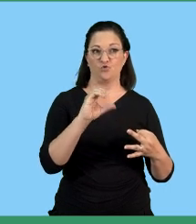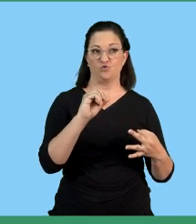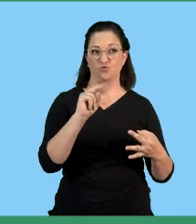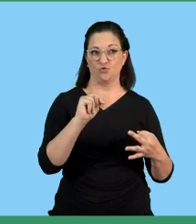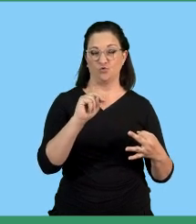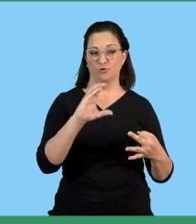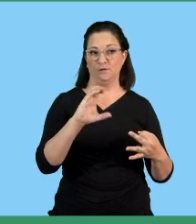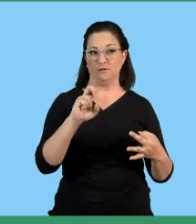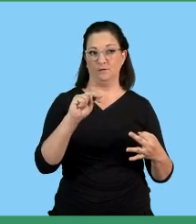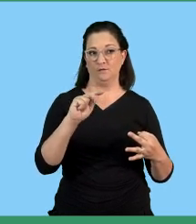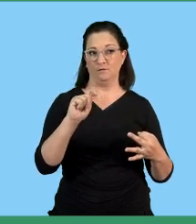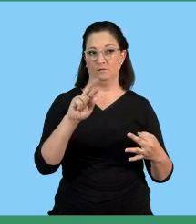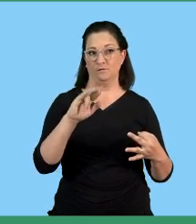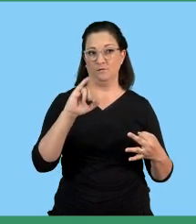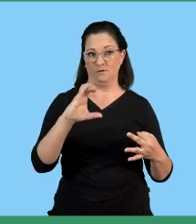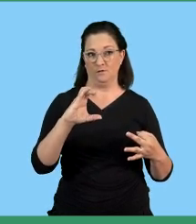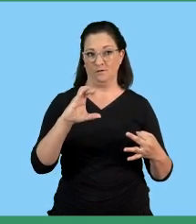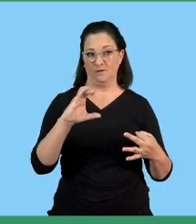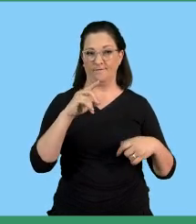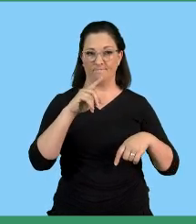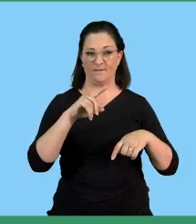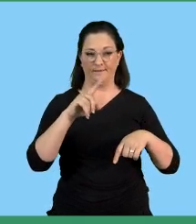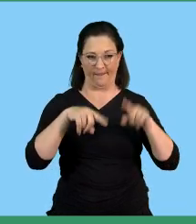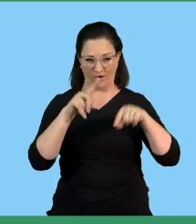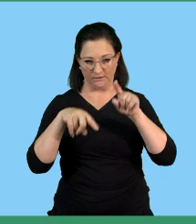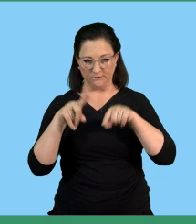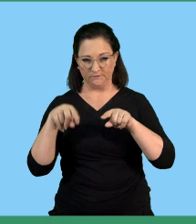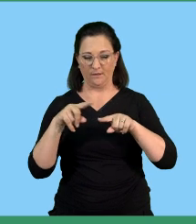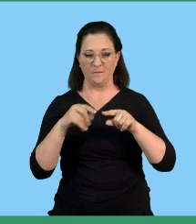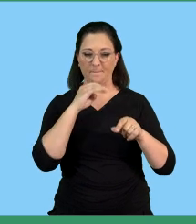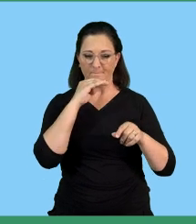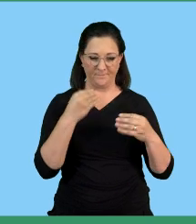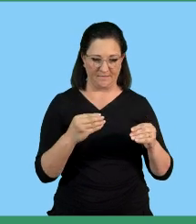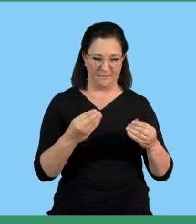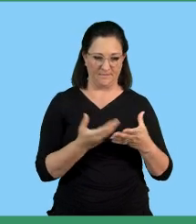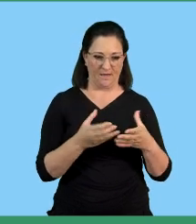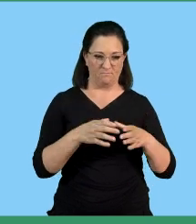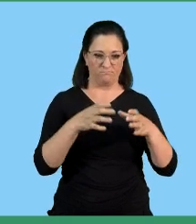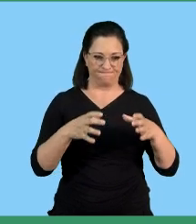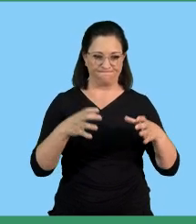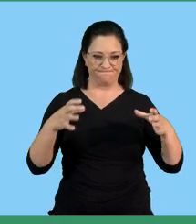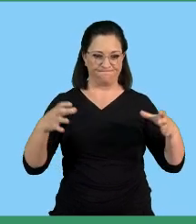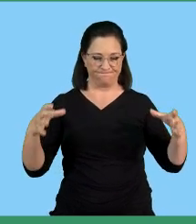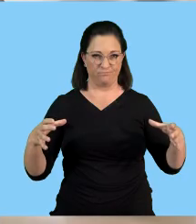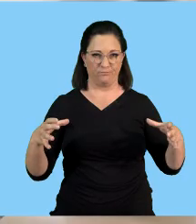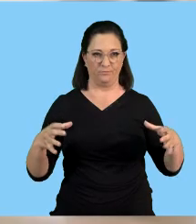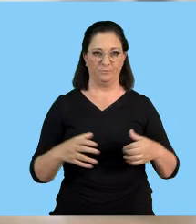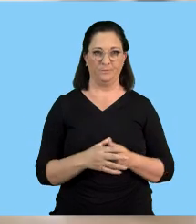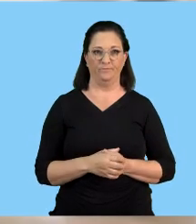diversification. Remember, when you're diversifying, to be diverse, it's basically broadening your business. Basically, you're growing your business